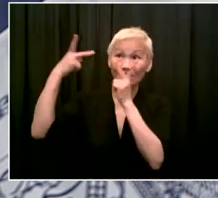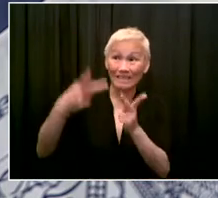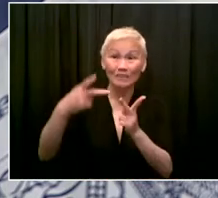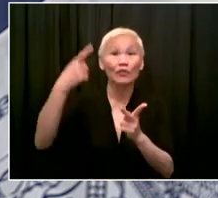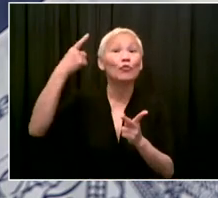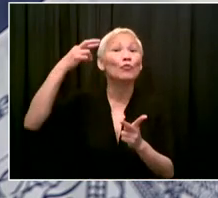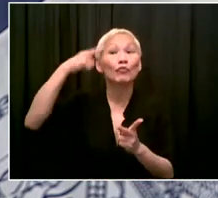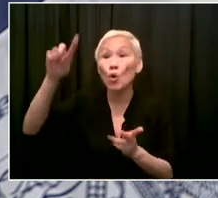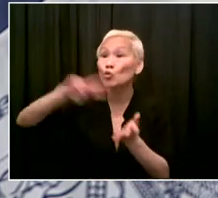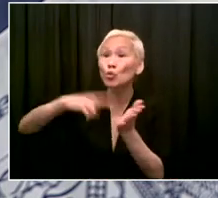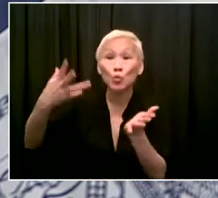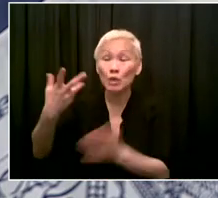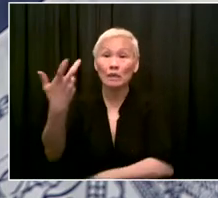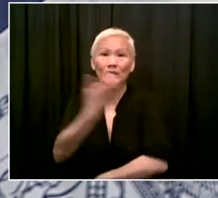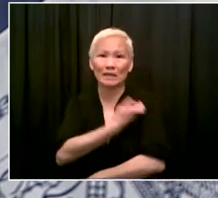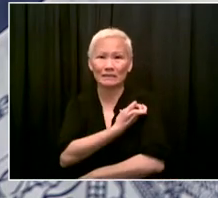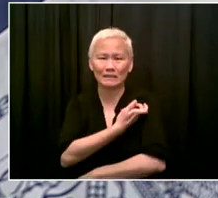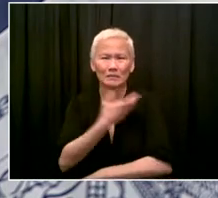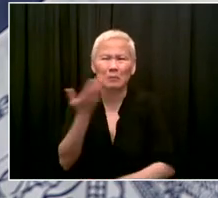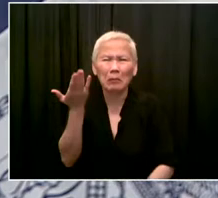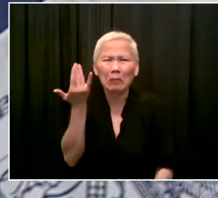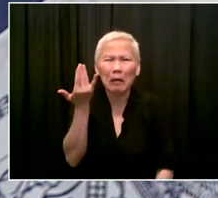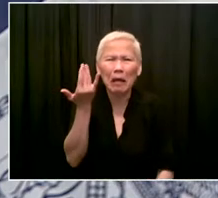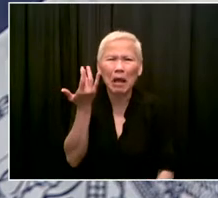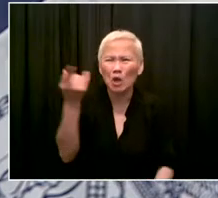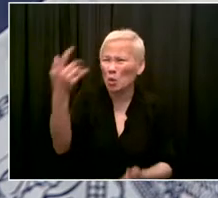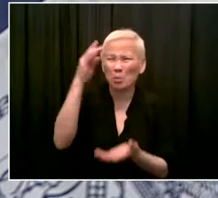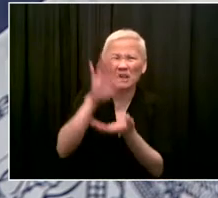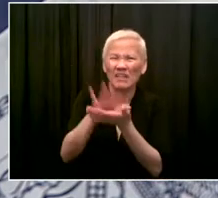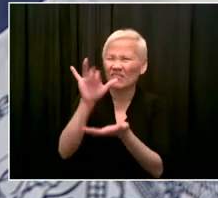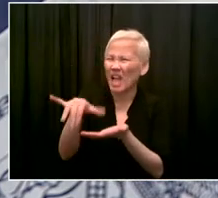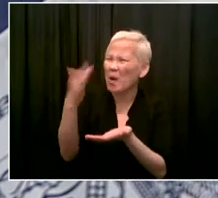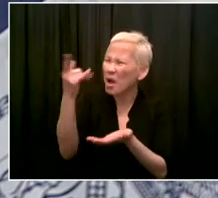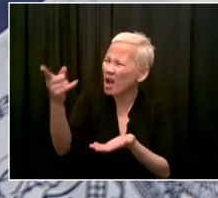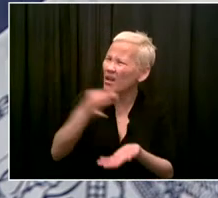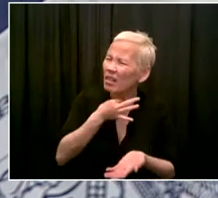Just anecdotally. Anecdotally documented?